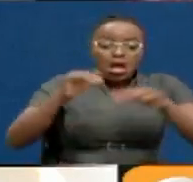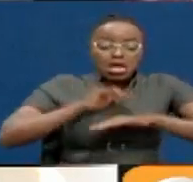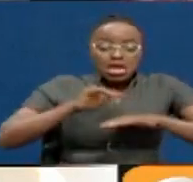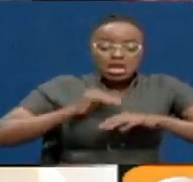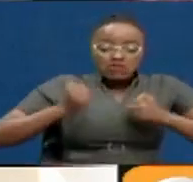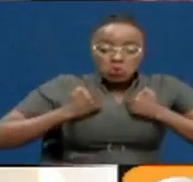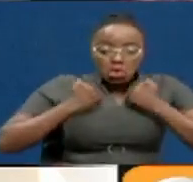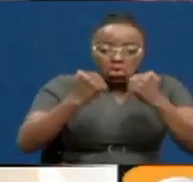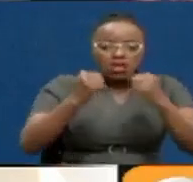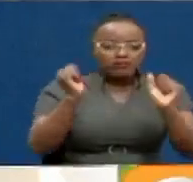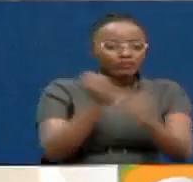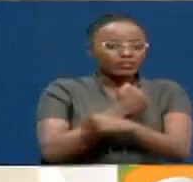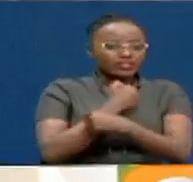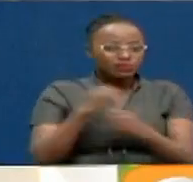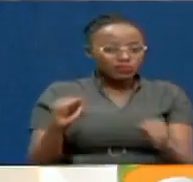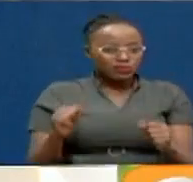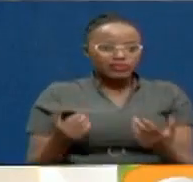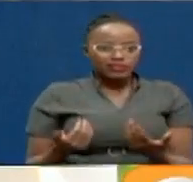move.